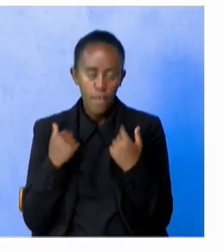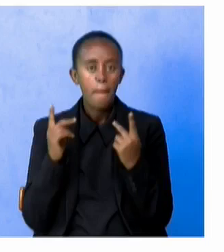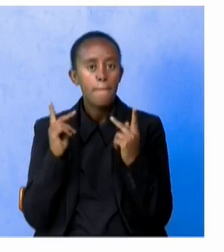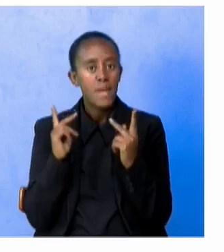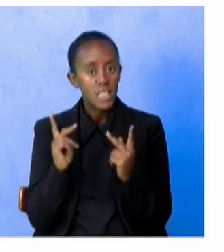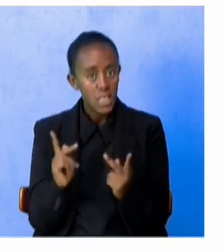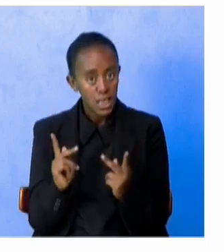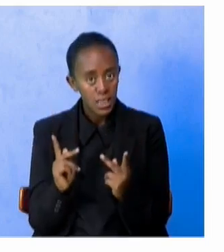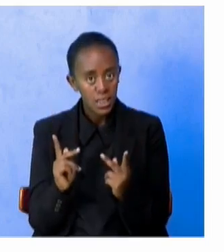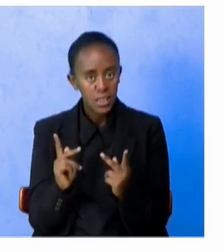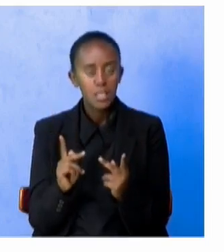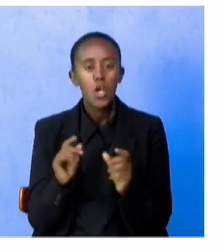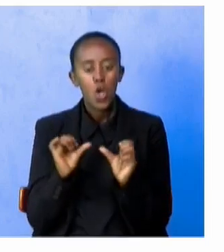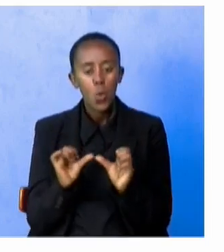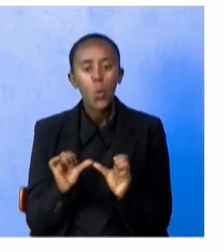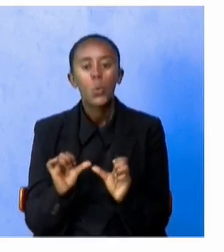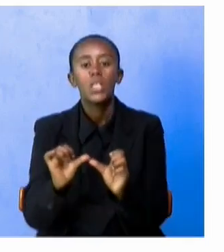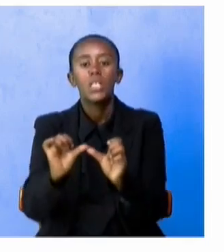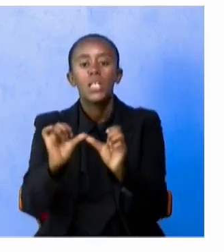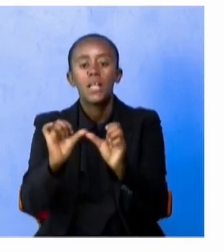tense.